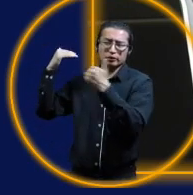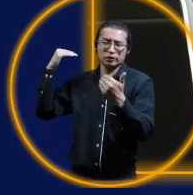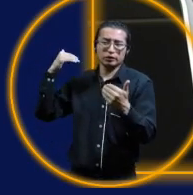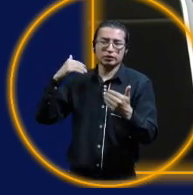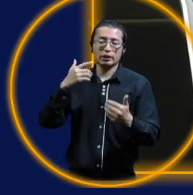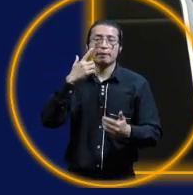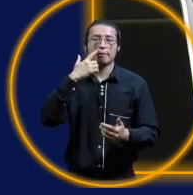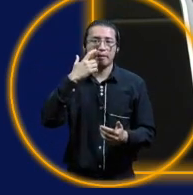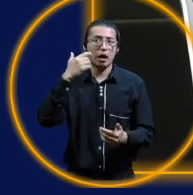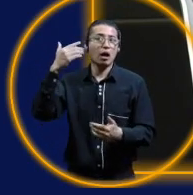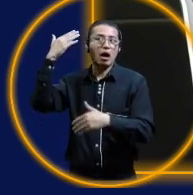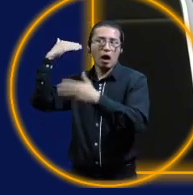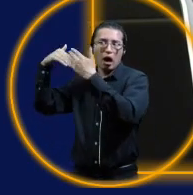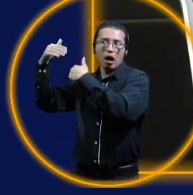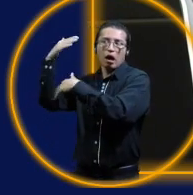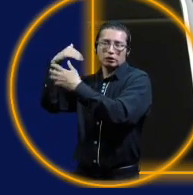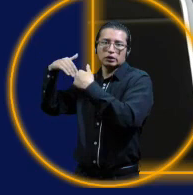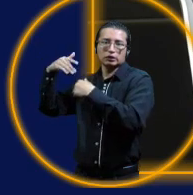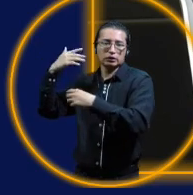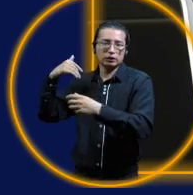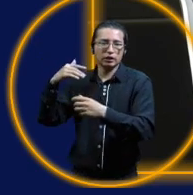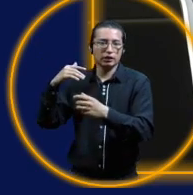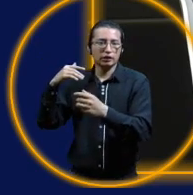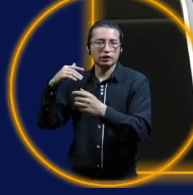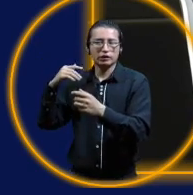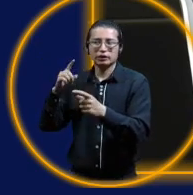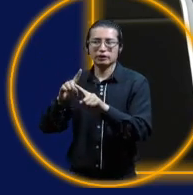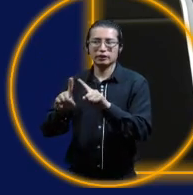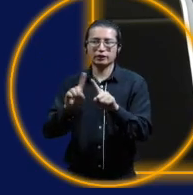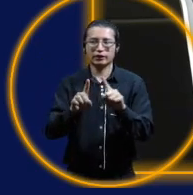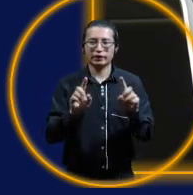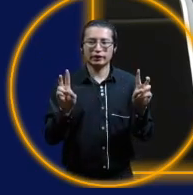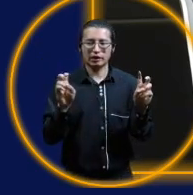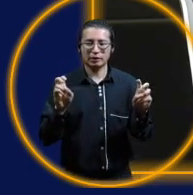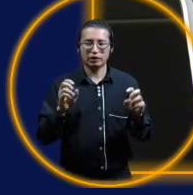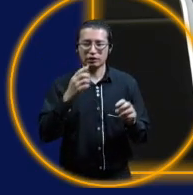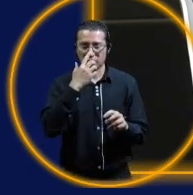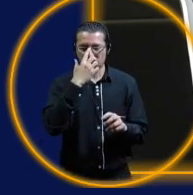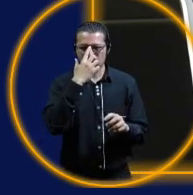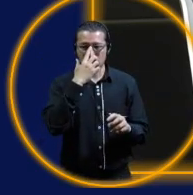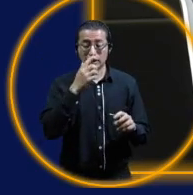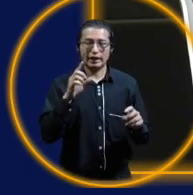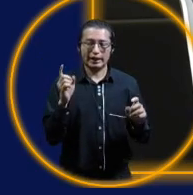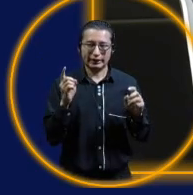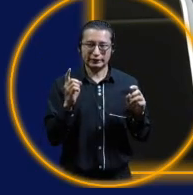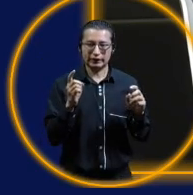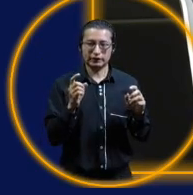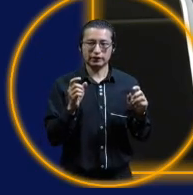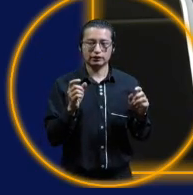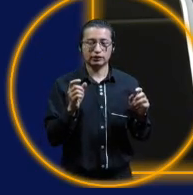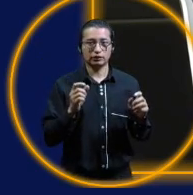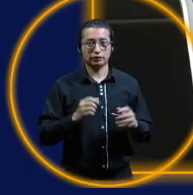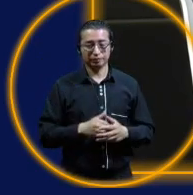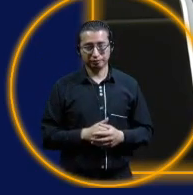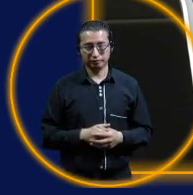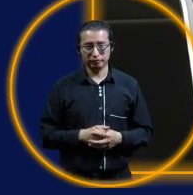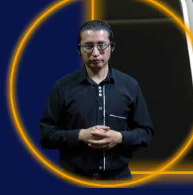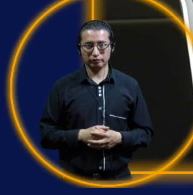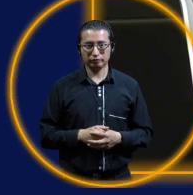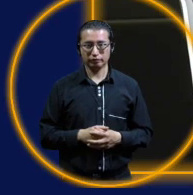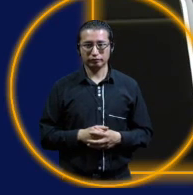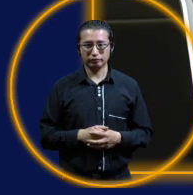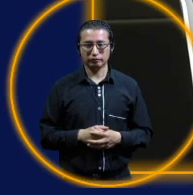a whole different relationship. But I imagine when Gen Alpha is entering